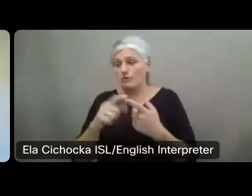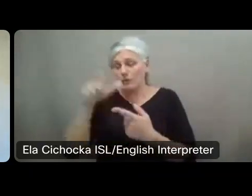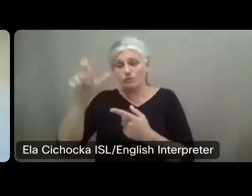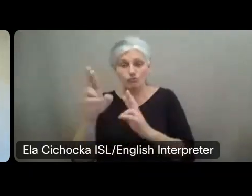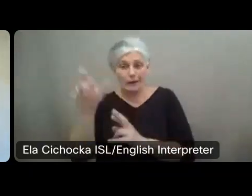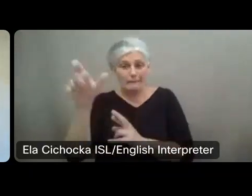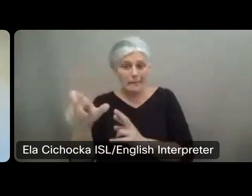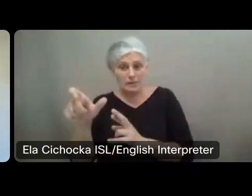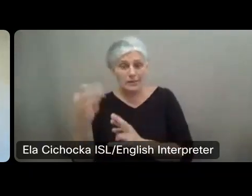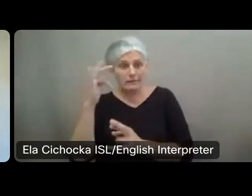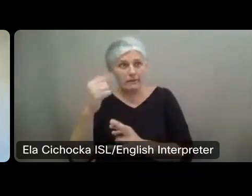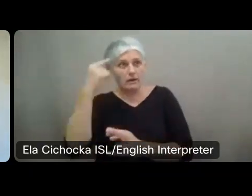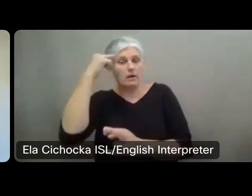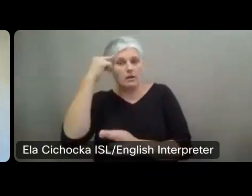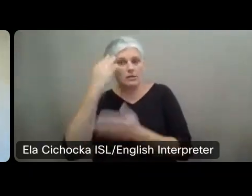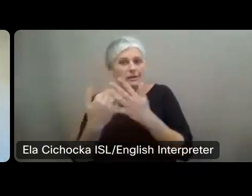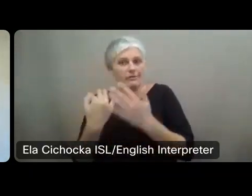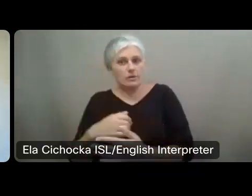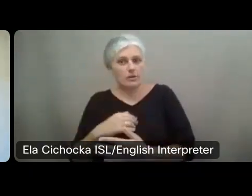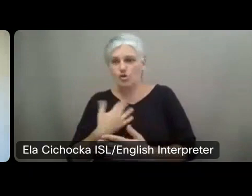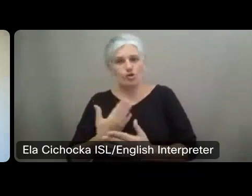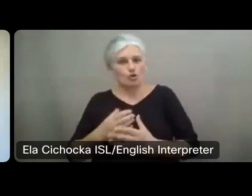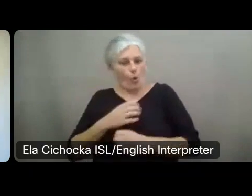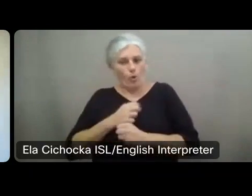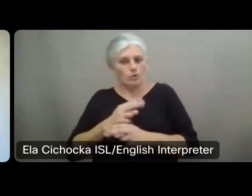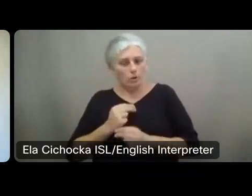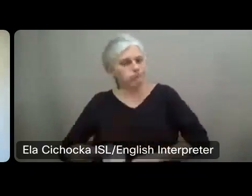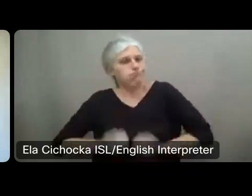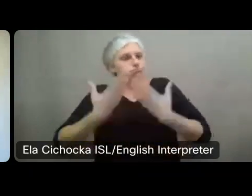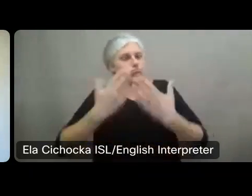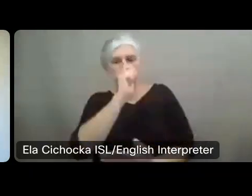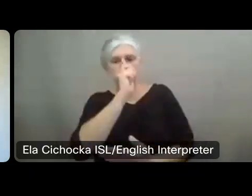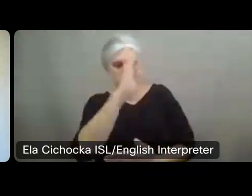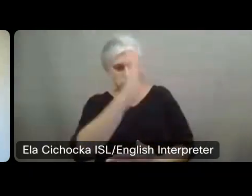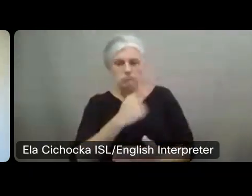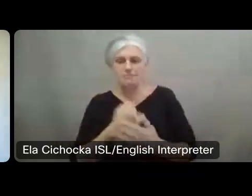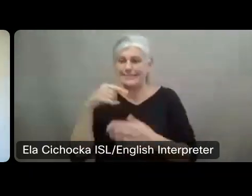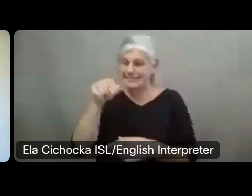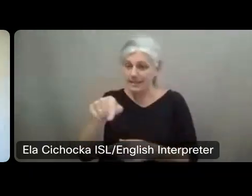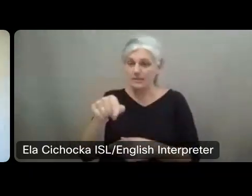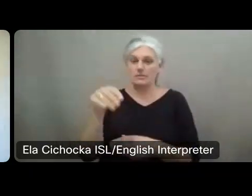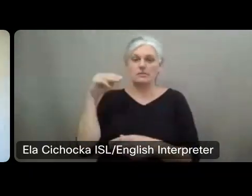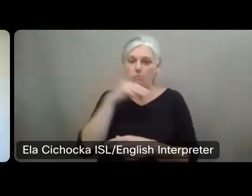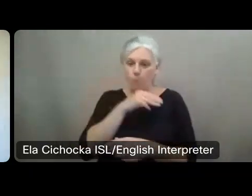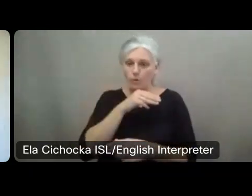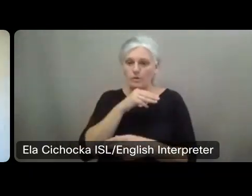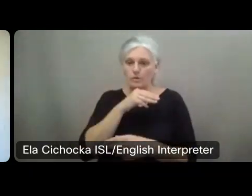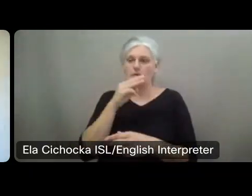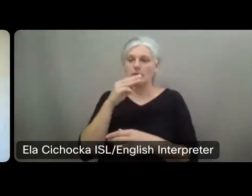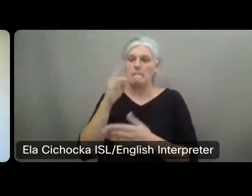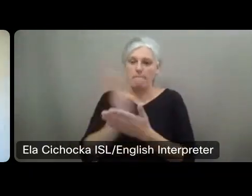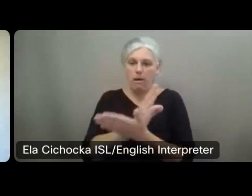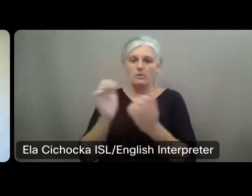raise concerns or ask questions, you know, so it is a huge part of the